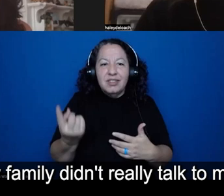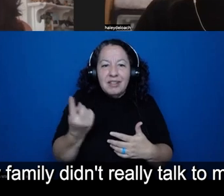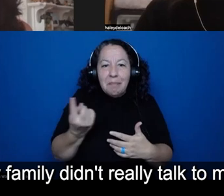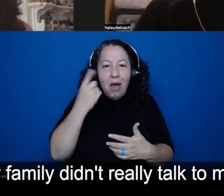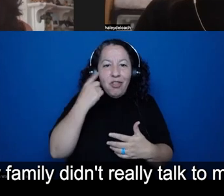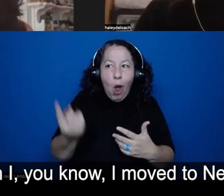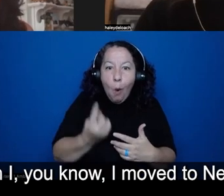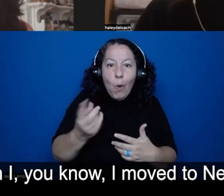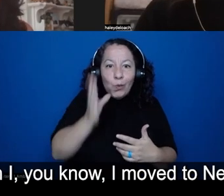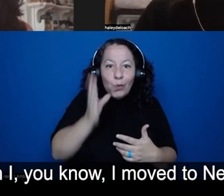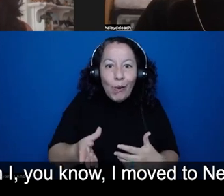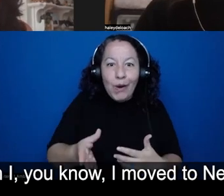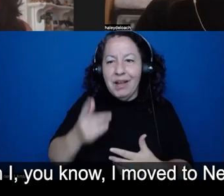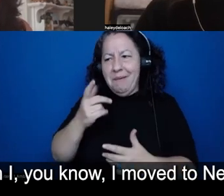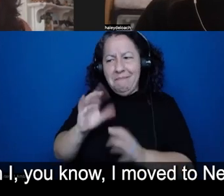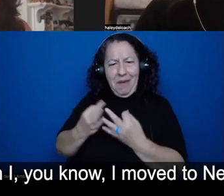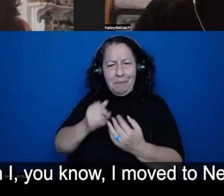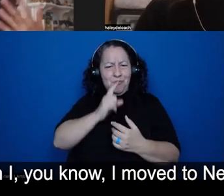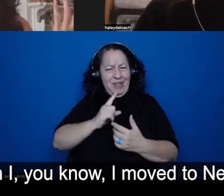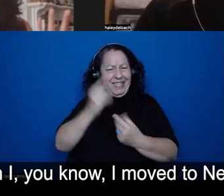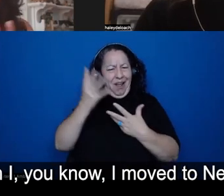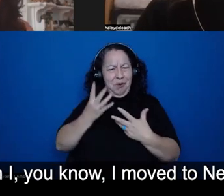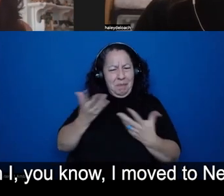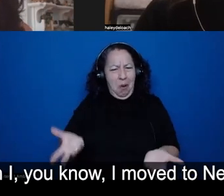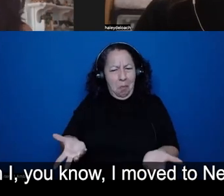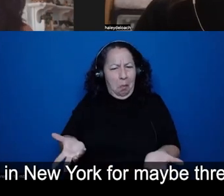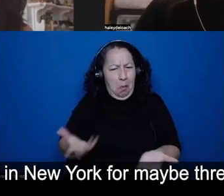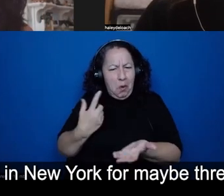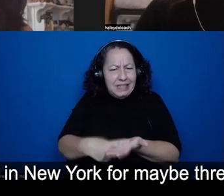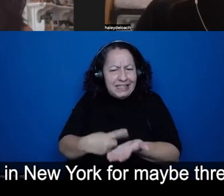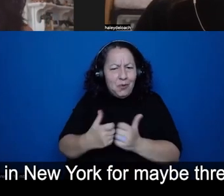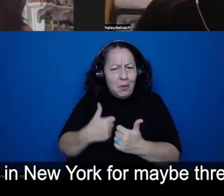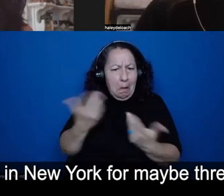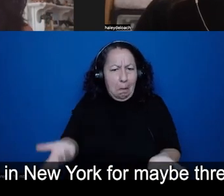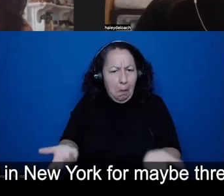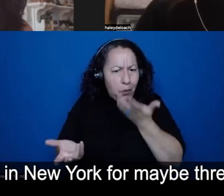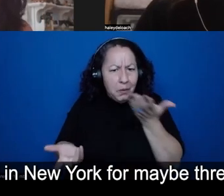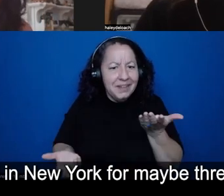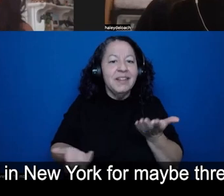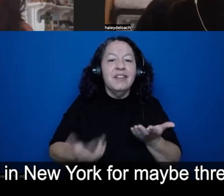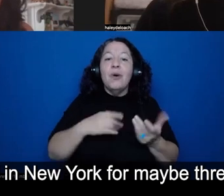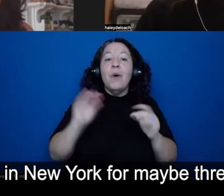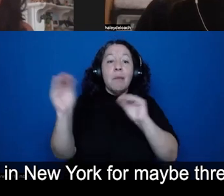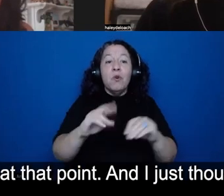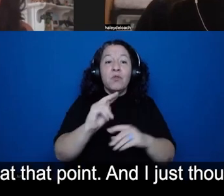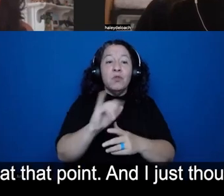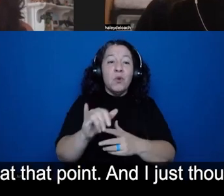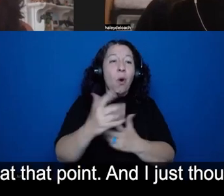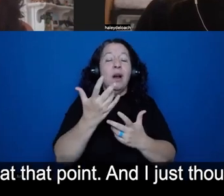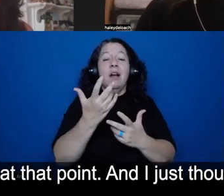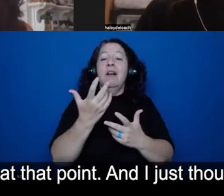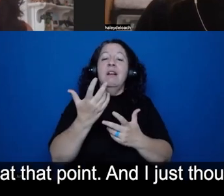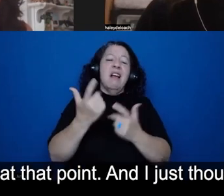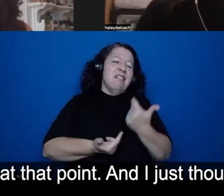really talk to me about it. And then I moved to New York, and I'd lived in New York for maybe 3 or 4 years at